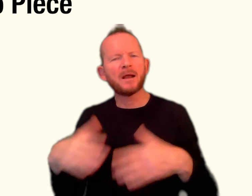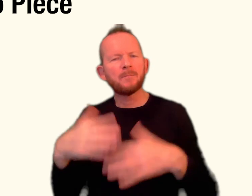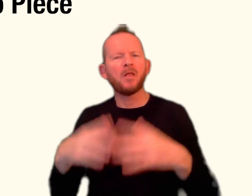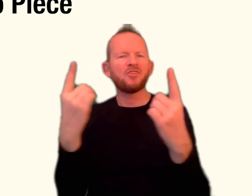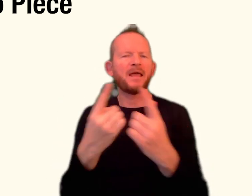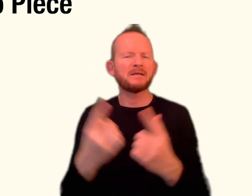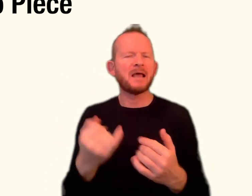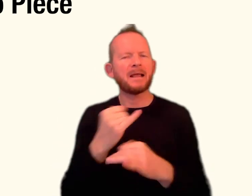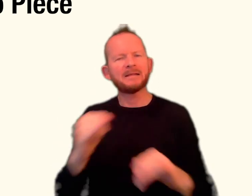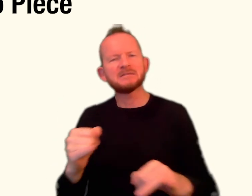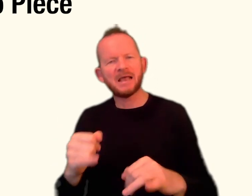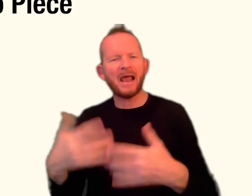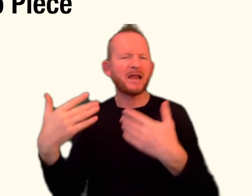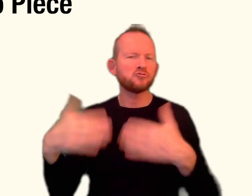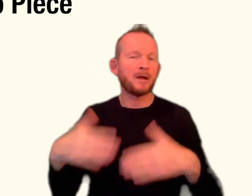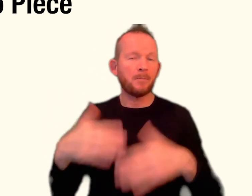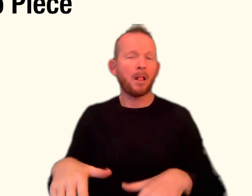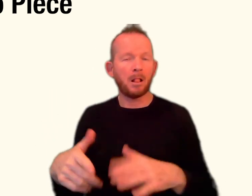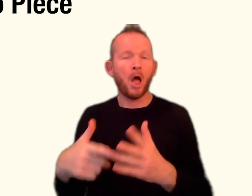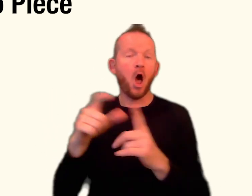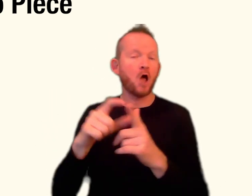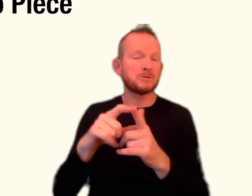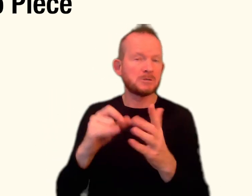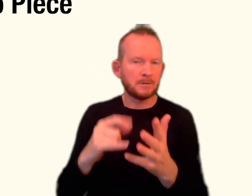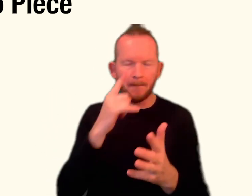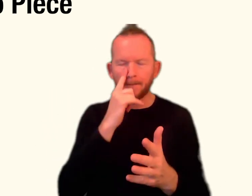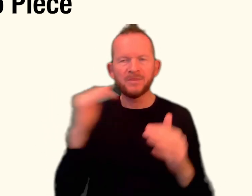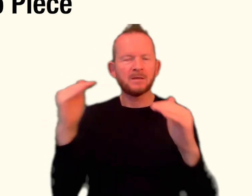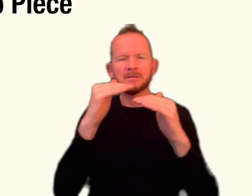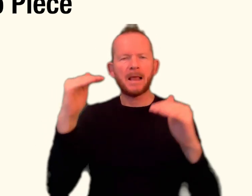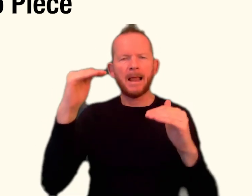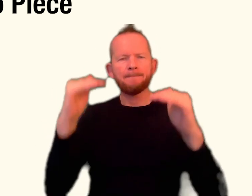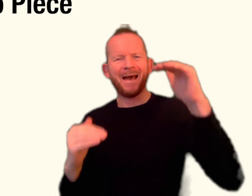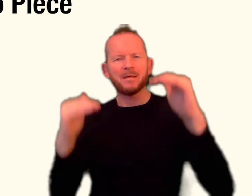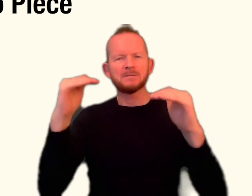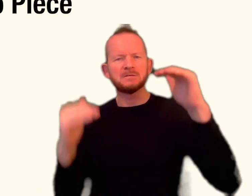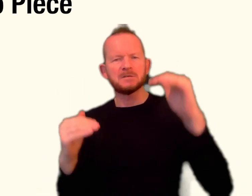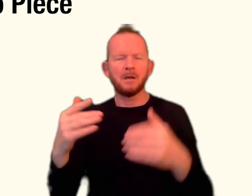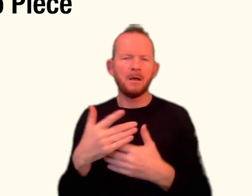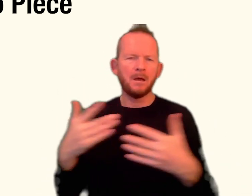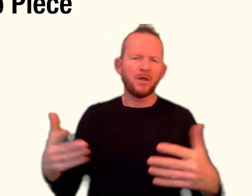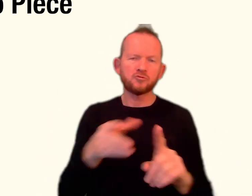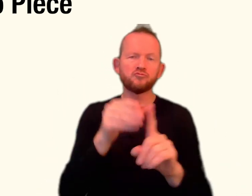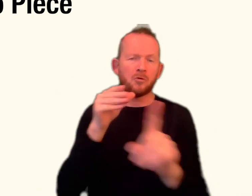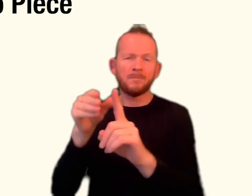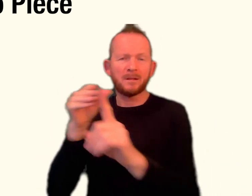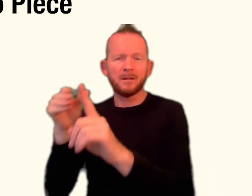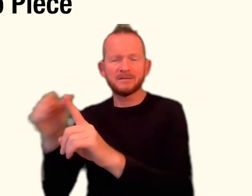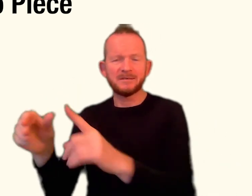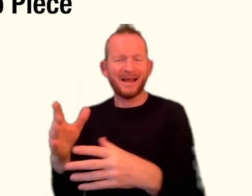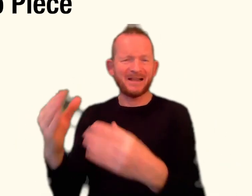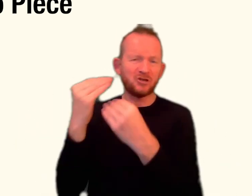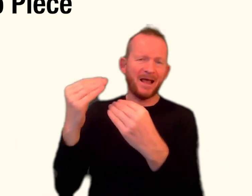against incredible odds. And there's a kind of imbalance in relentlessly using those kind of role models as examples in